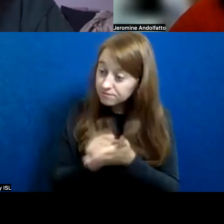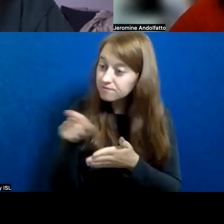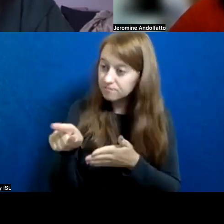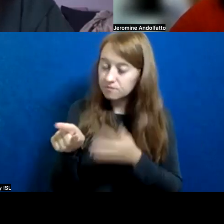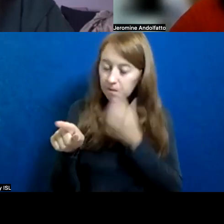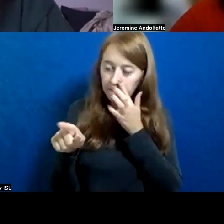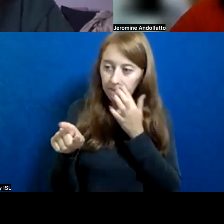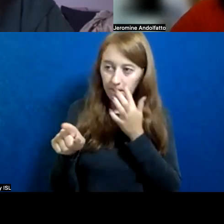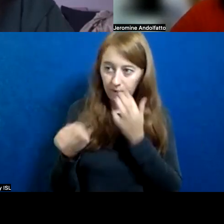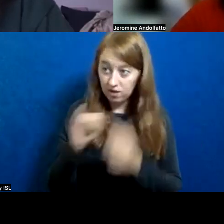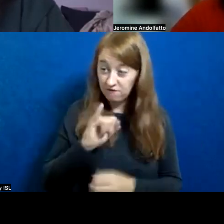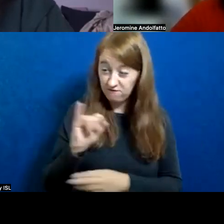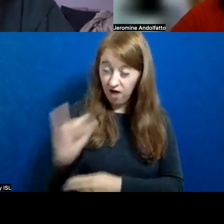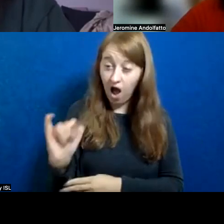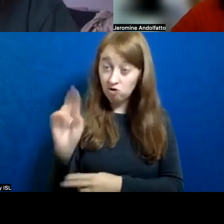who are interested in running?